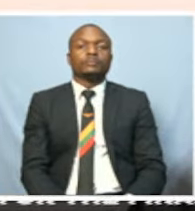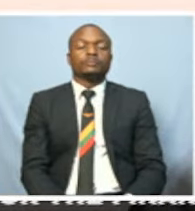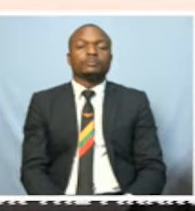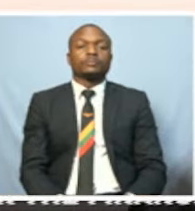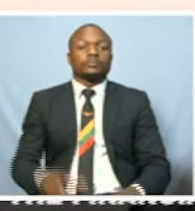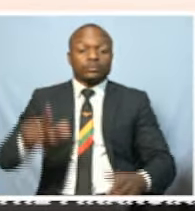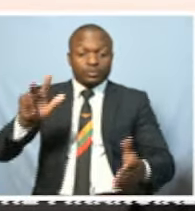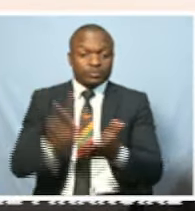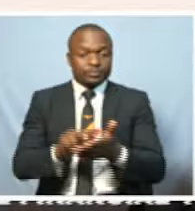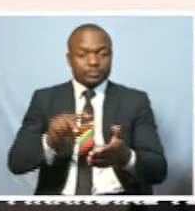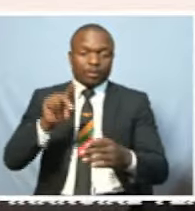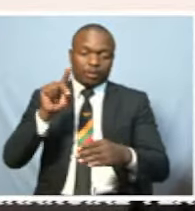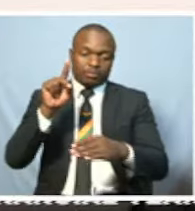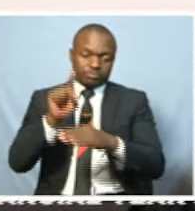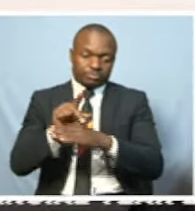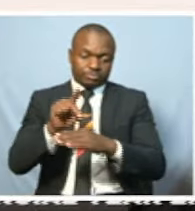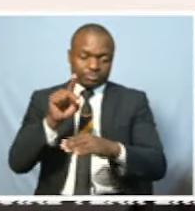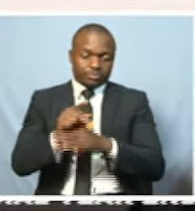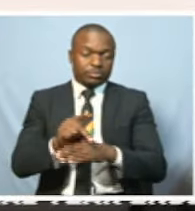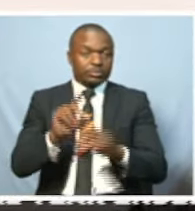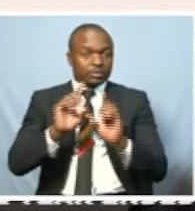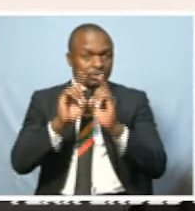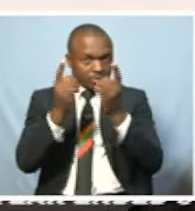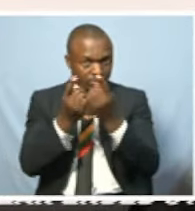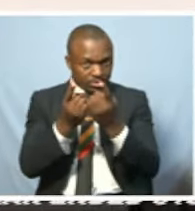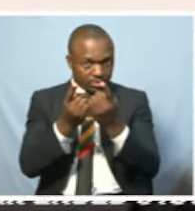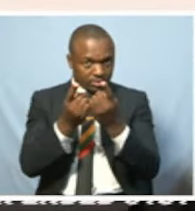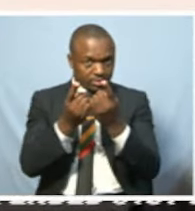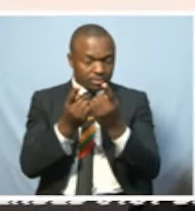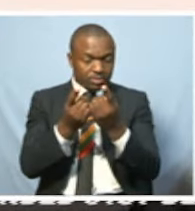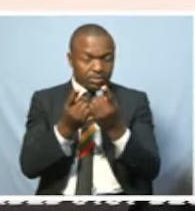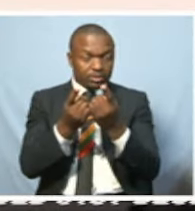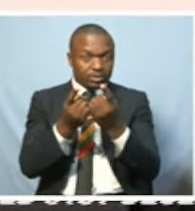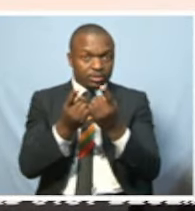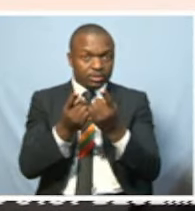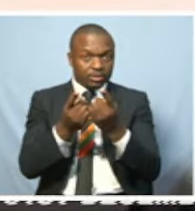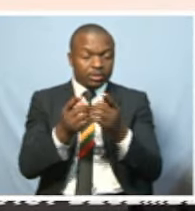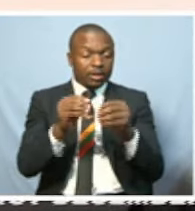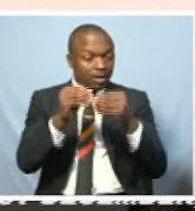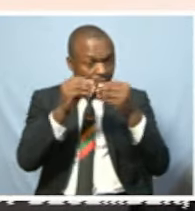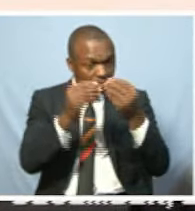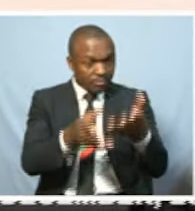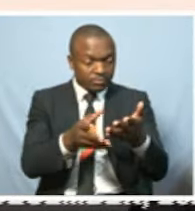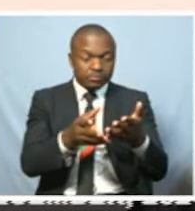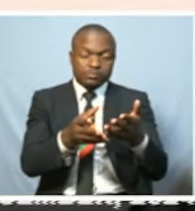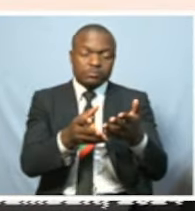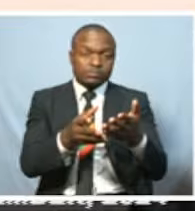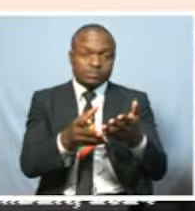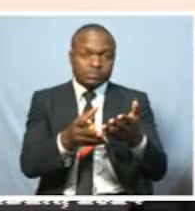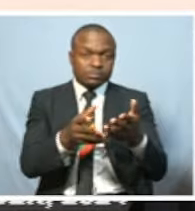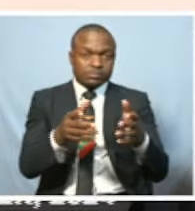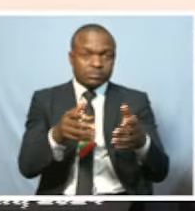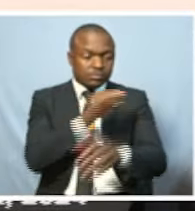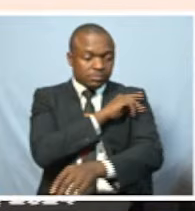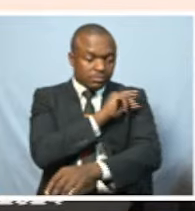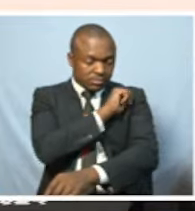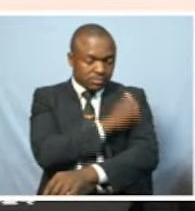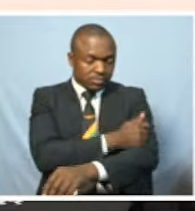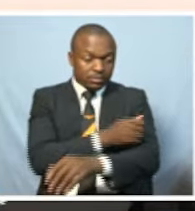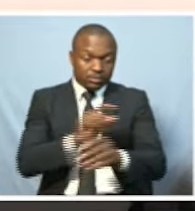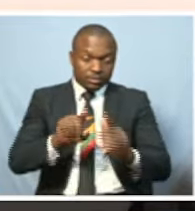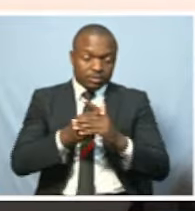approve projects from the district. So Chair, with that, we're given an impetus to start the procurement of projects quite